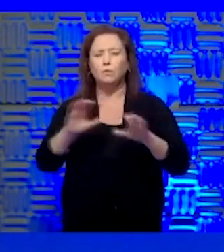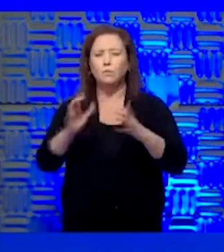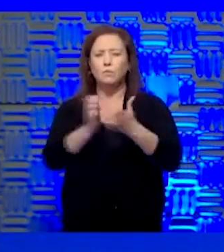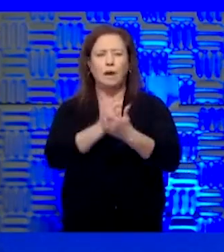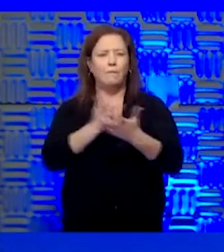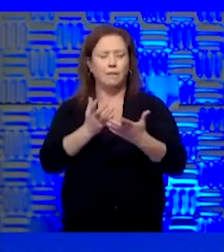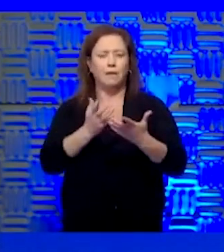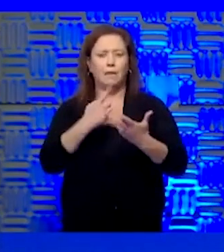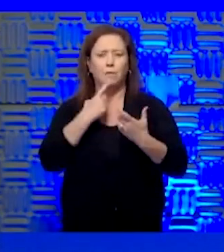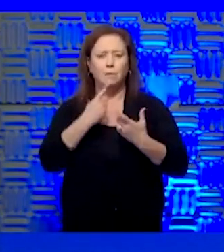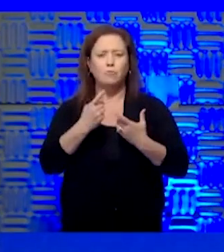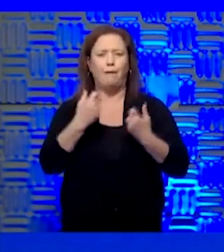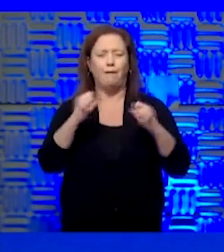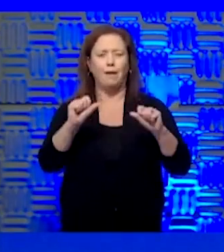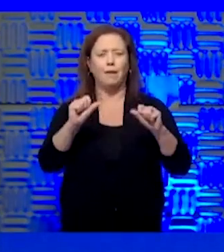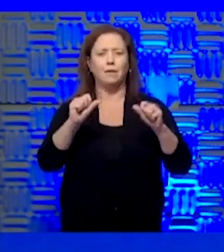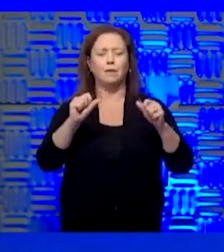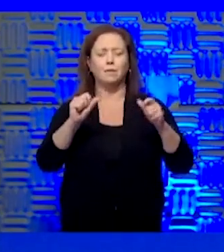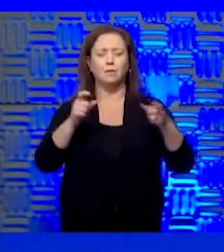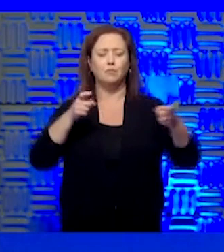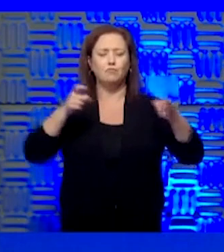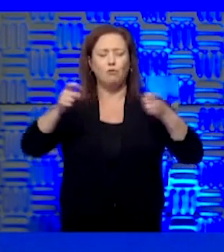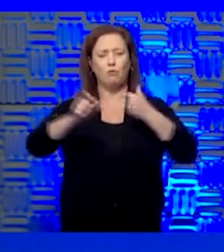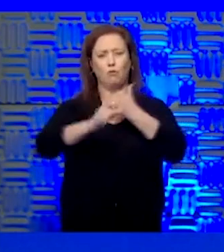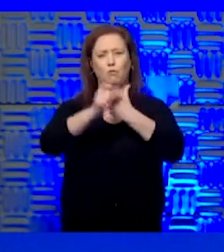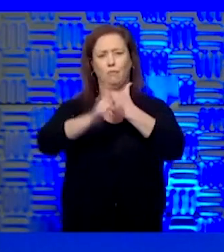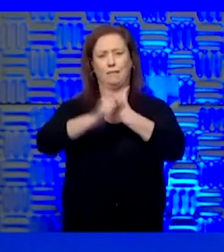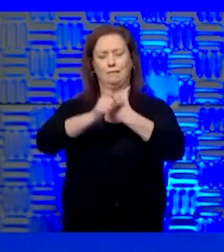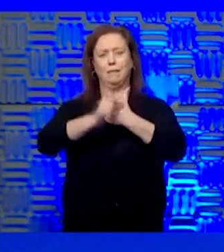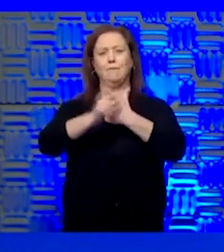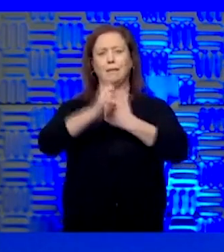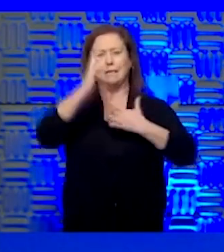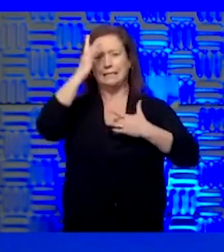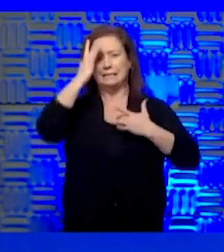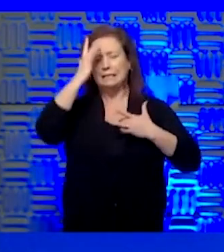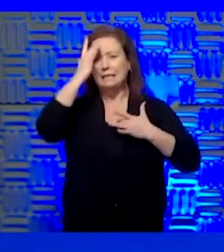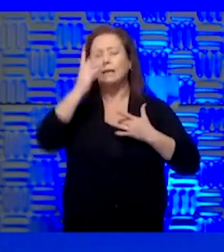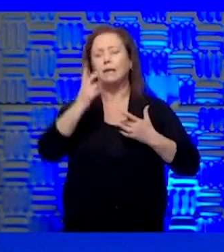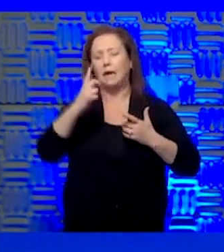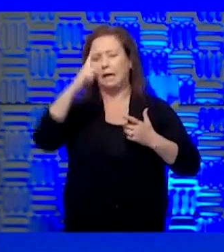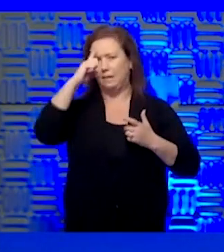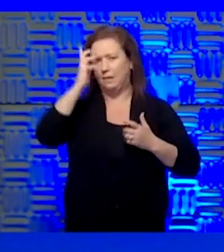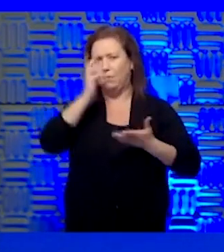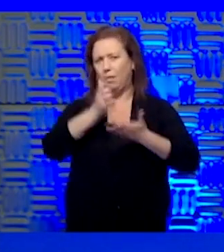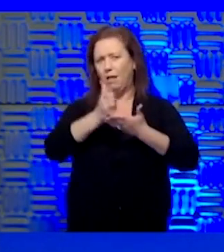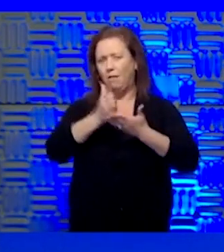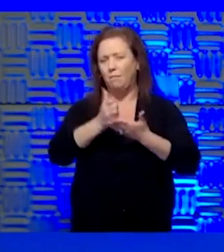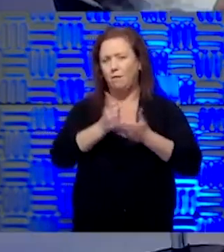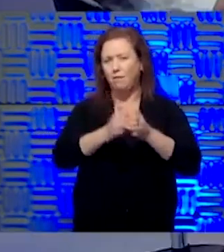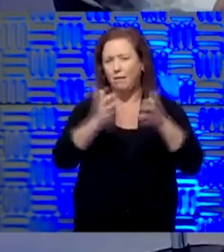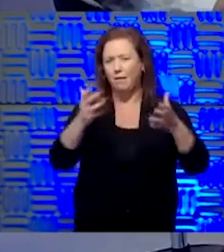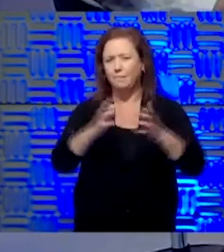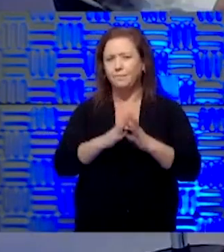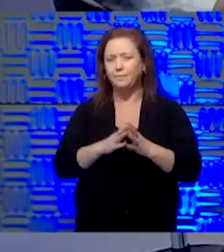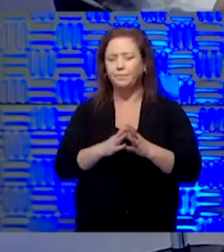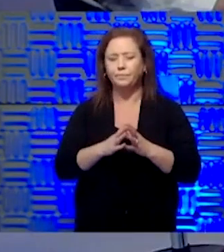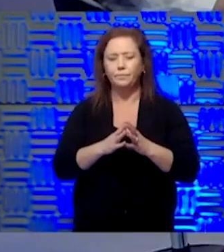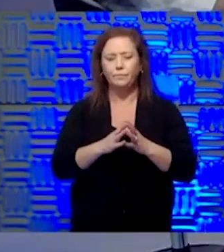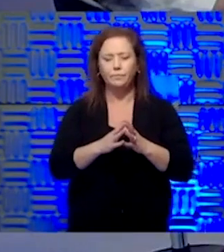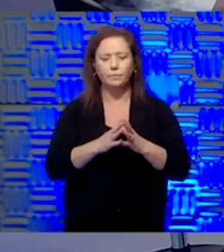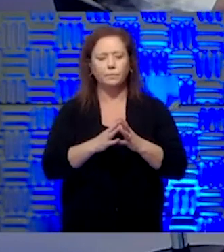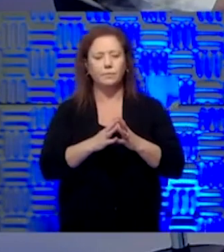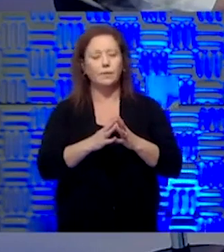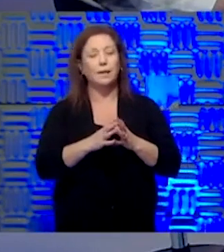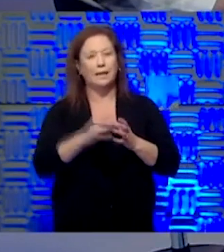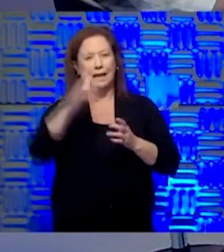through to mitigate your risk of getting infected, I think that will help a great deal. Yeah. I think you have to know who